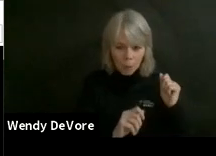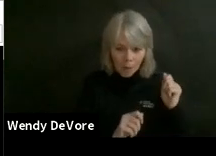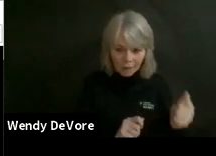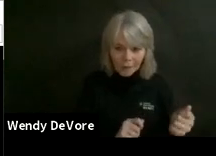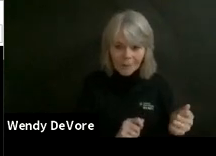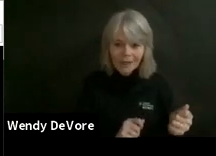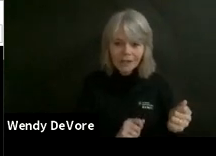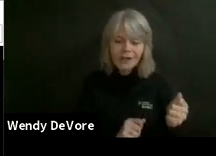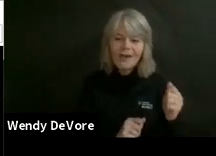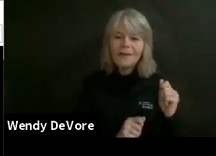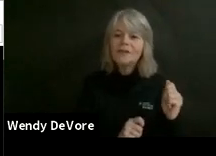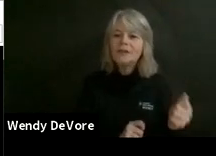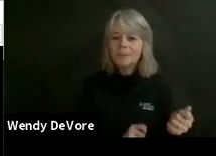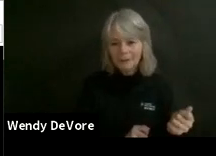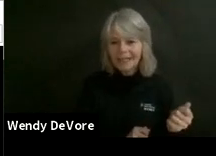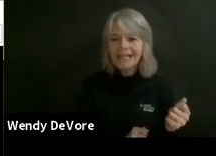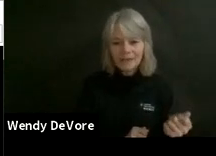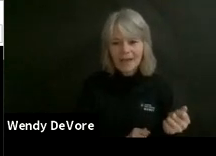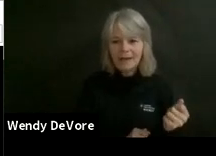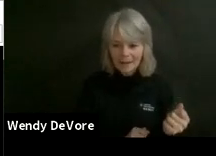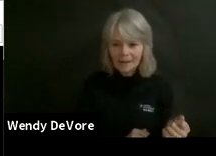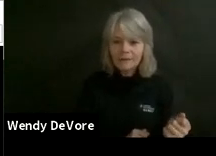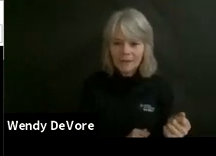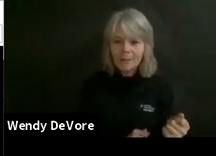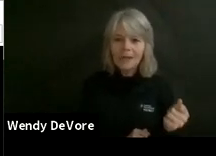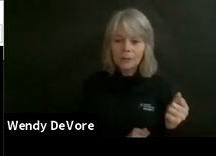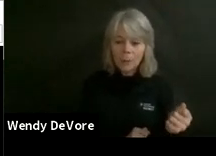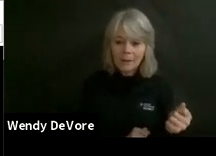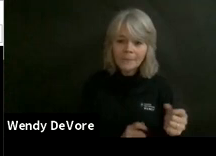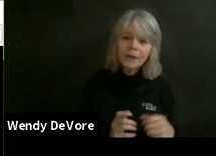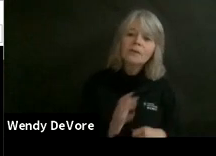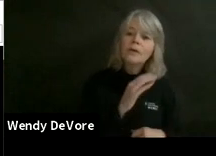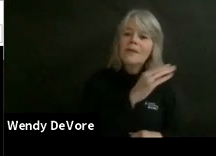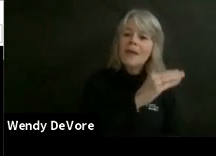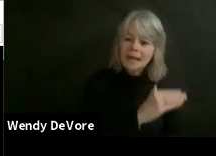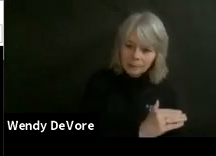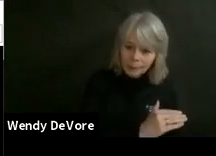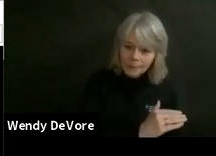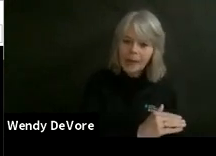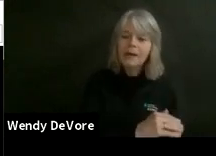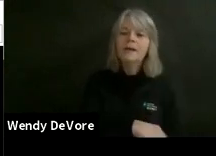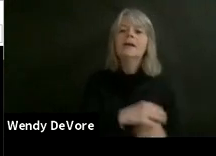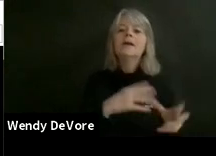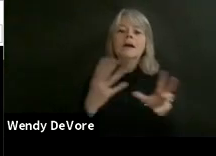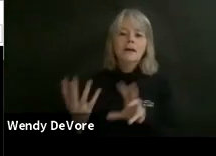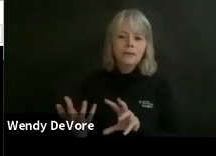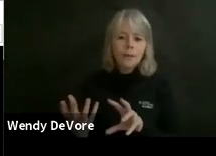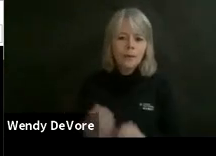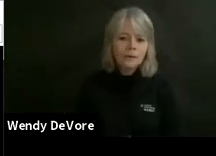You also want to make sure that the interpreter can get that ahead of time as well so that they can prepare